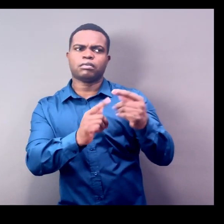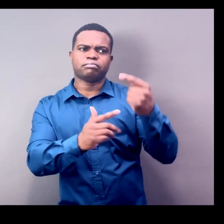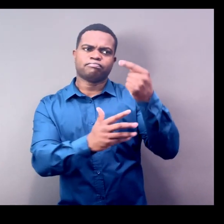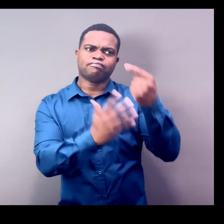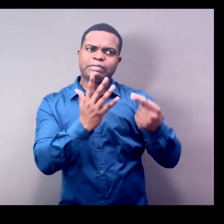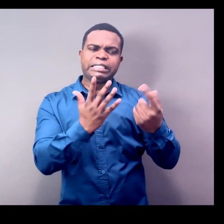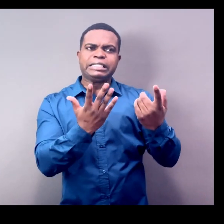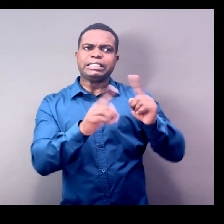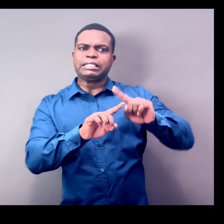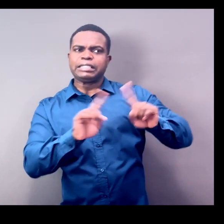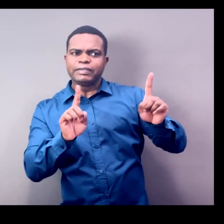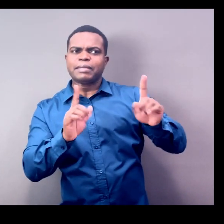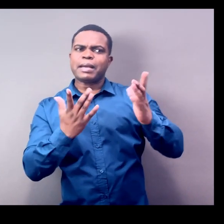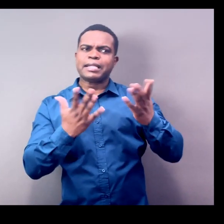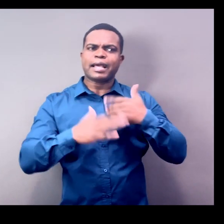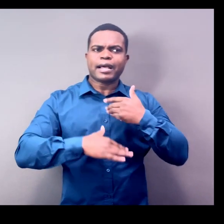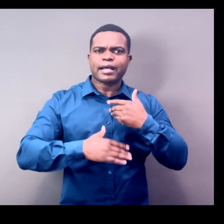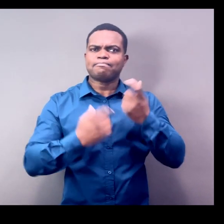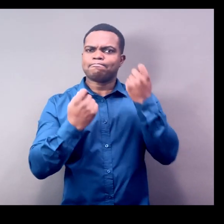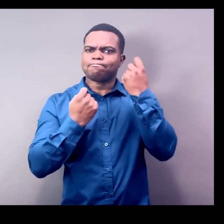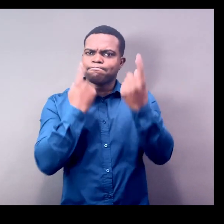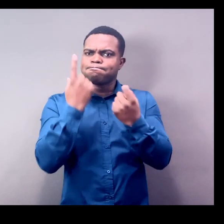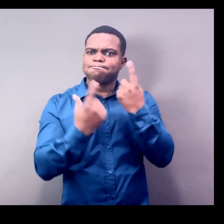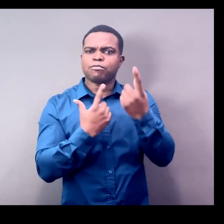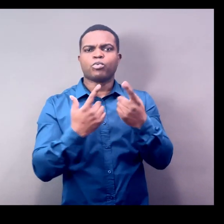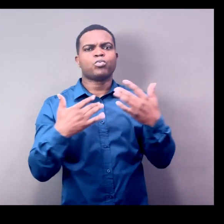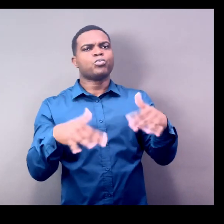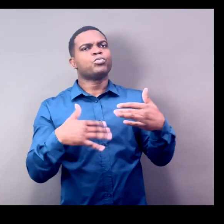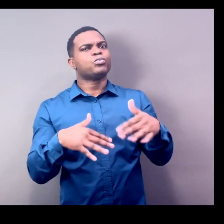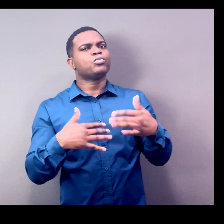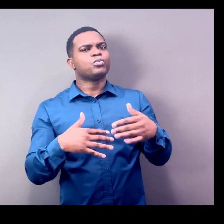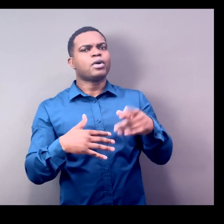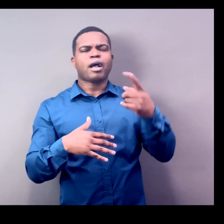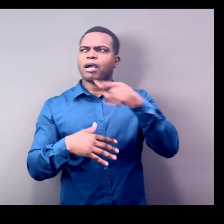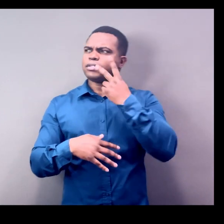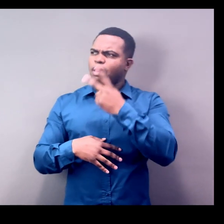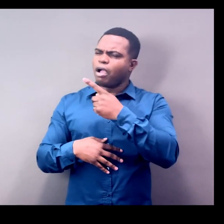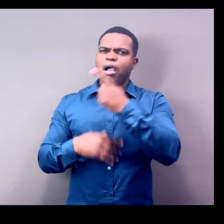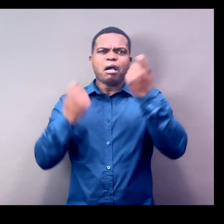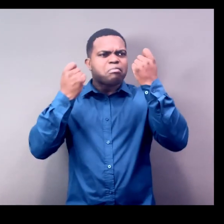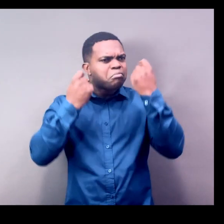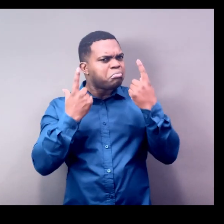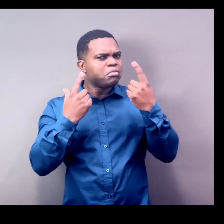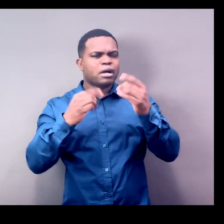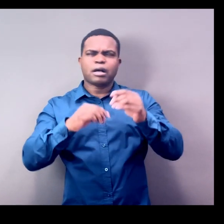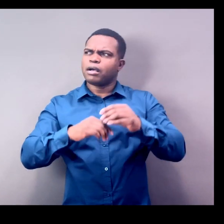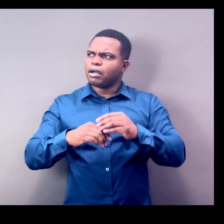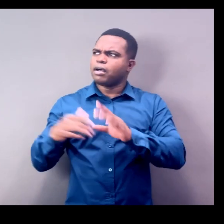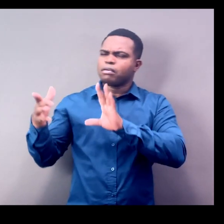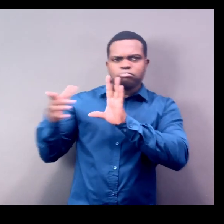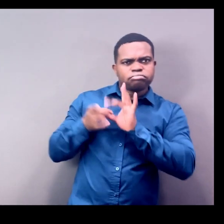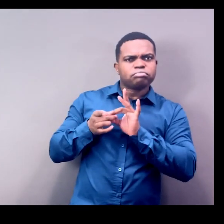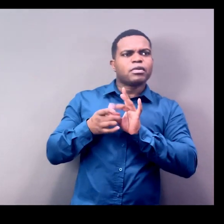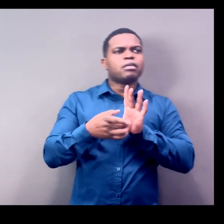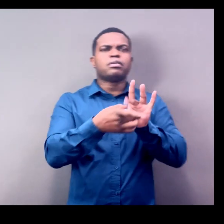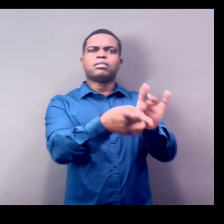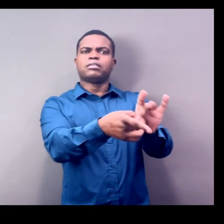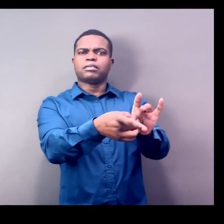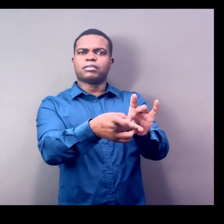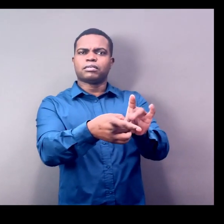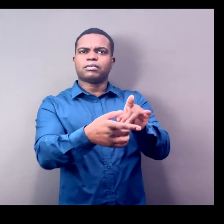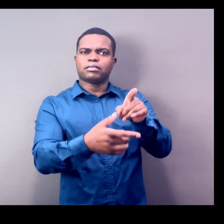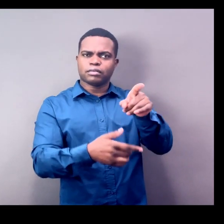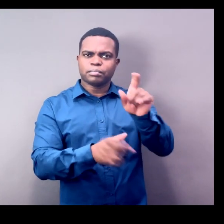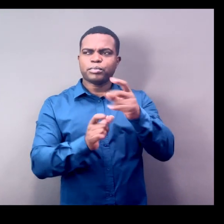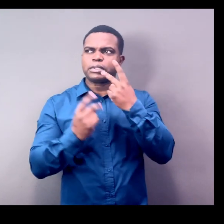to follow up. You need to reflect and learn from people. So when you learn from your stakeholders, you learn